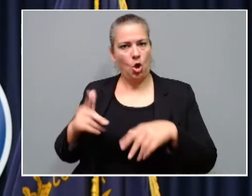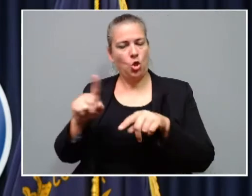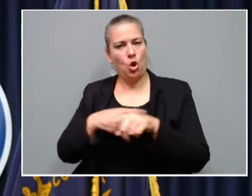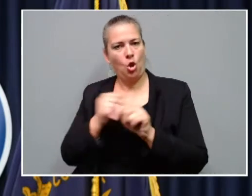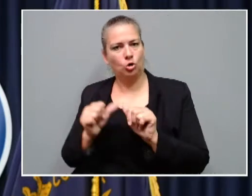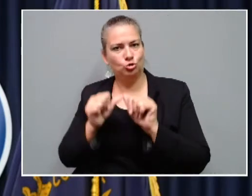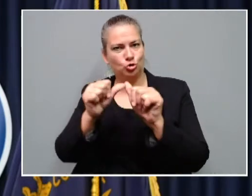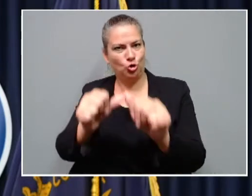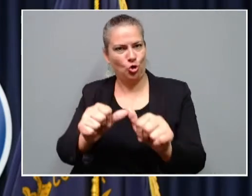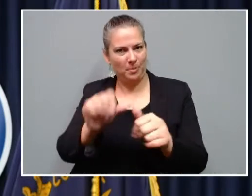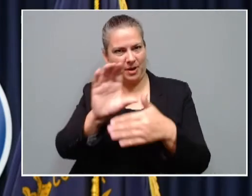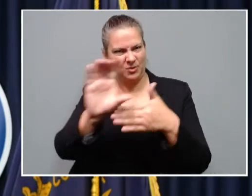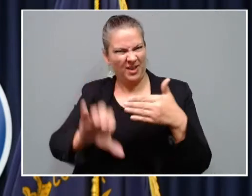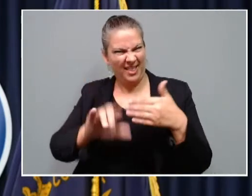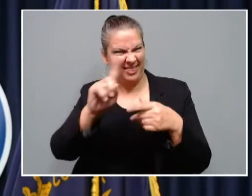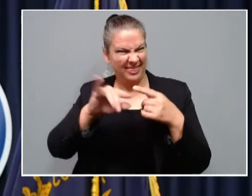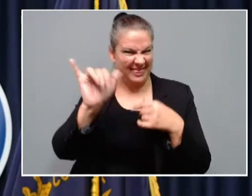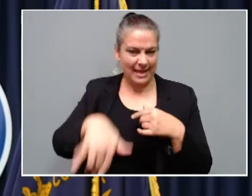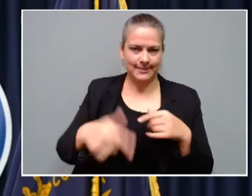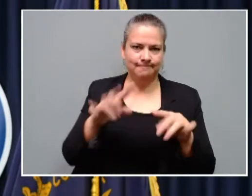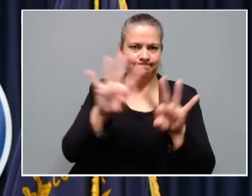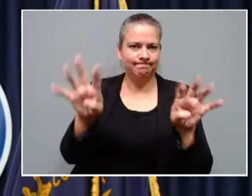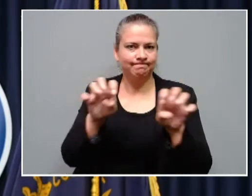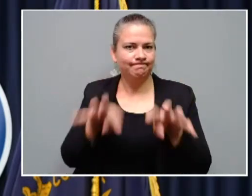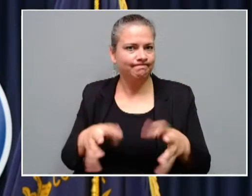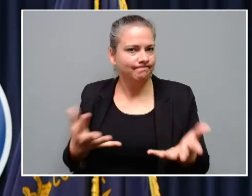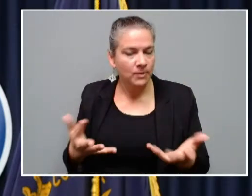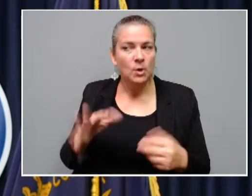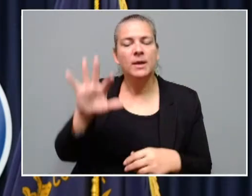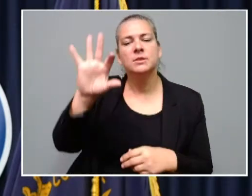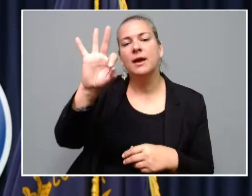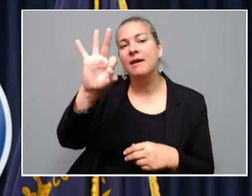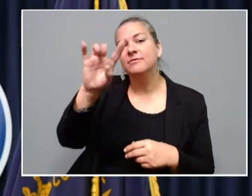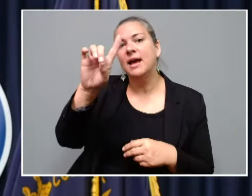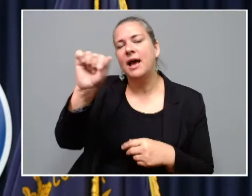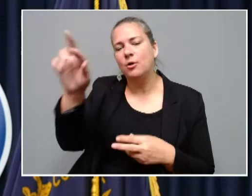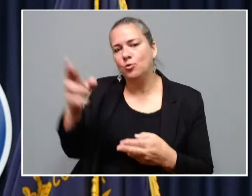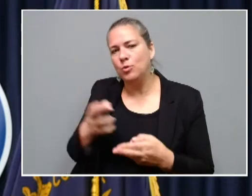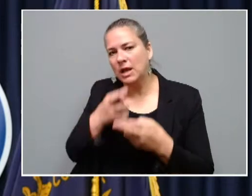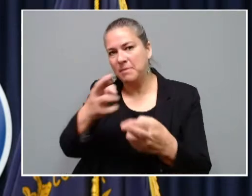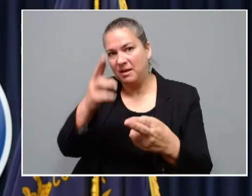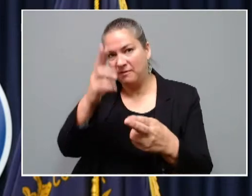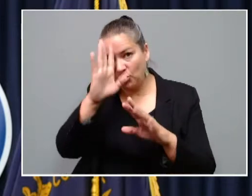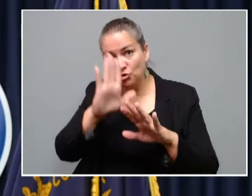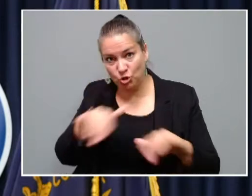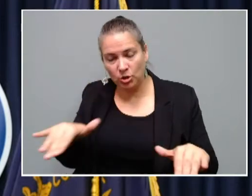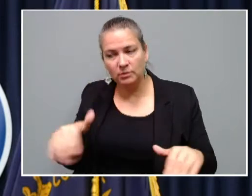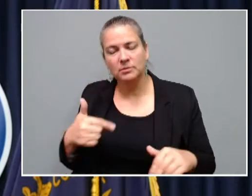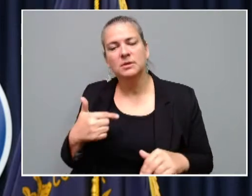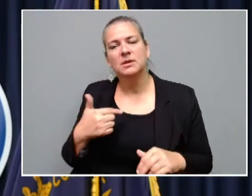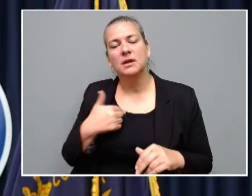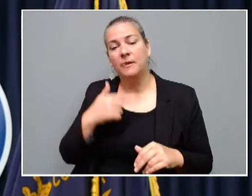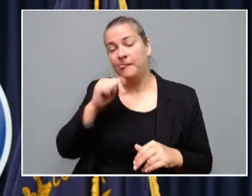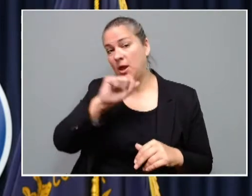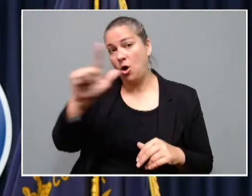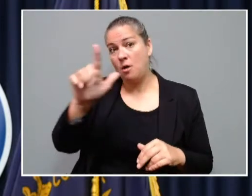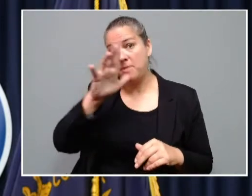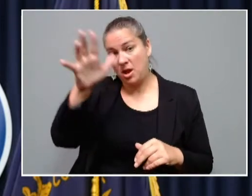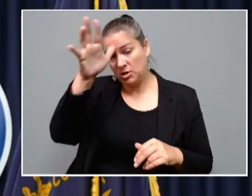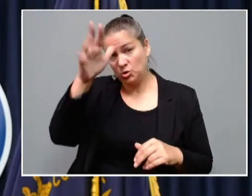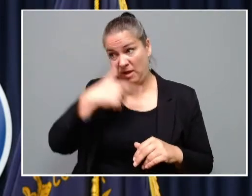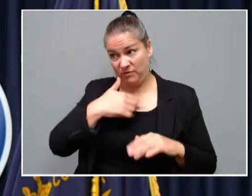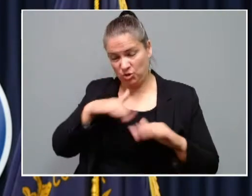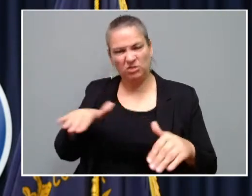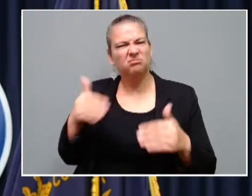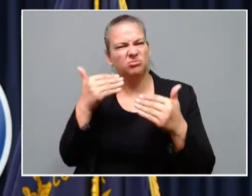if the FDA and CDC recommend the shots for kids, I would definitely recommend that every parent who has an eligible child go ahead and get their